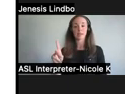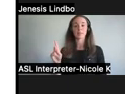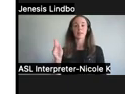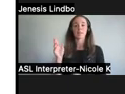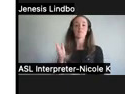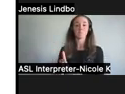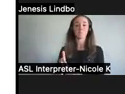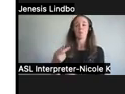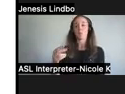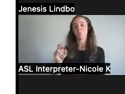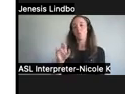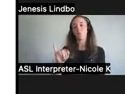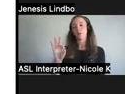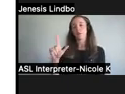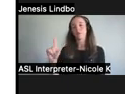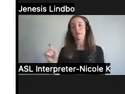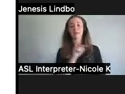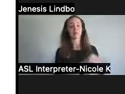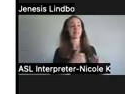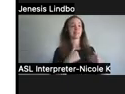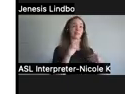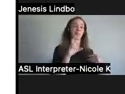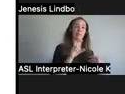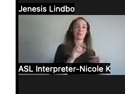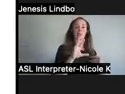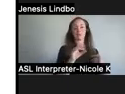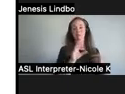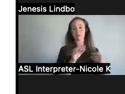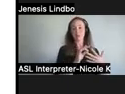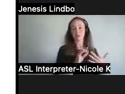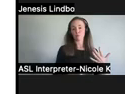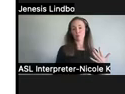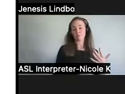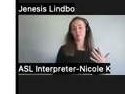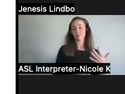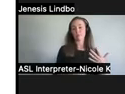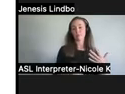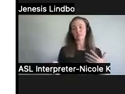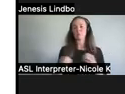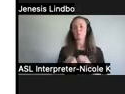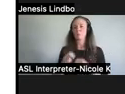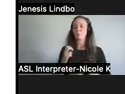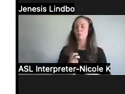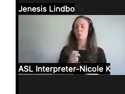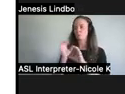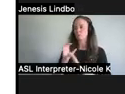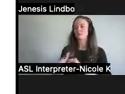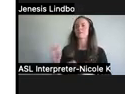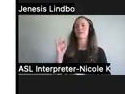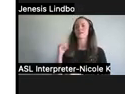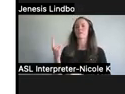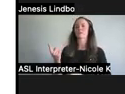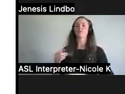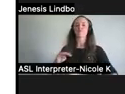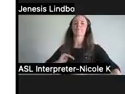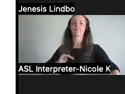whereas the Xbox has probably about 30 to 50 options that work with it. So it's really hard to find an adaptive joystick that really meets